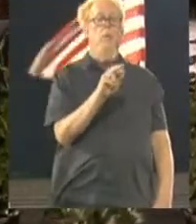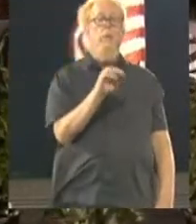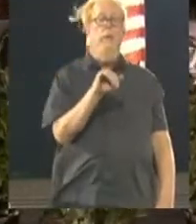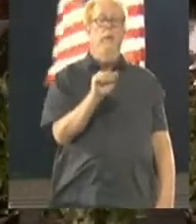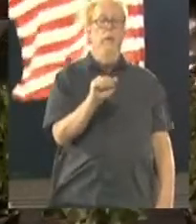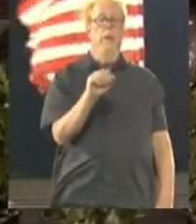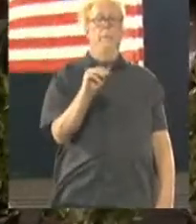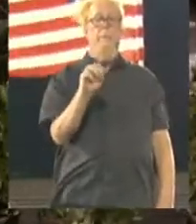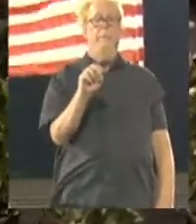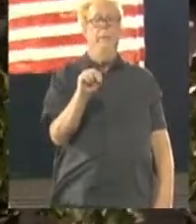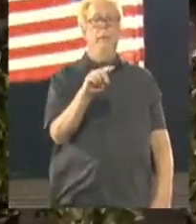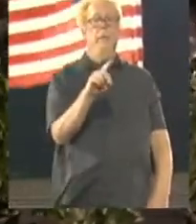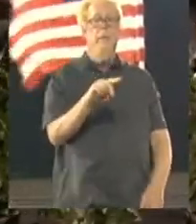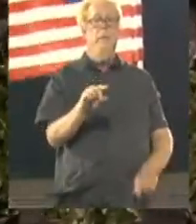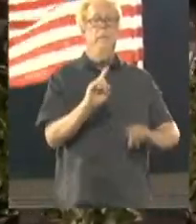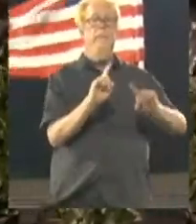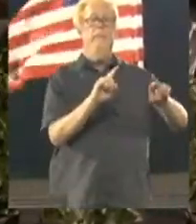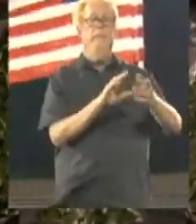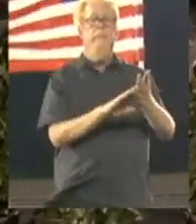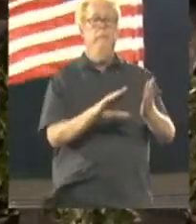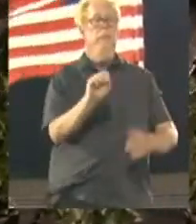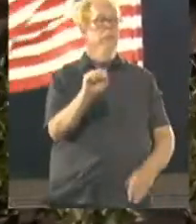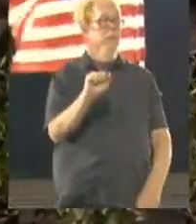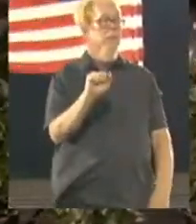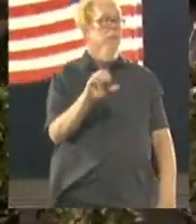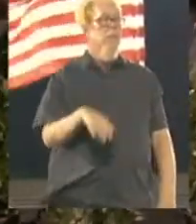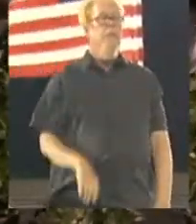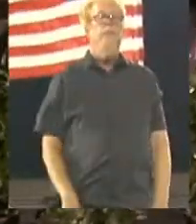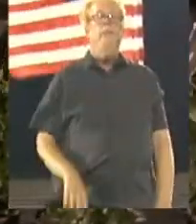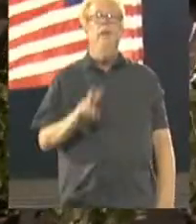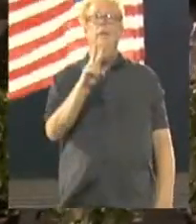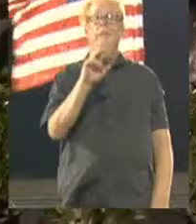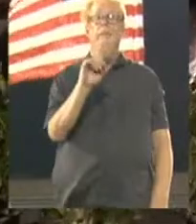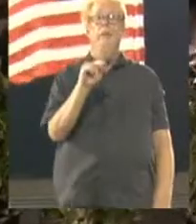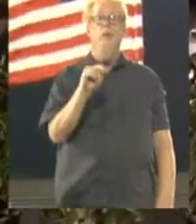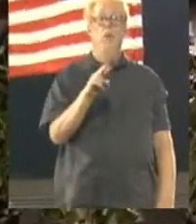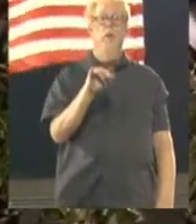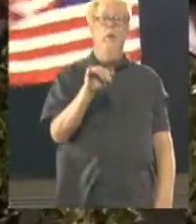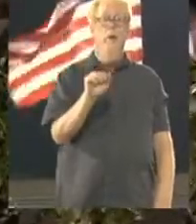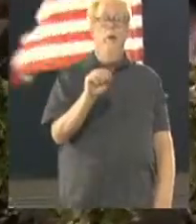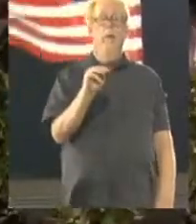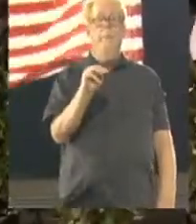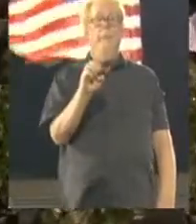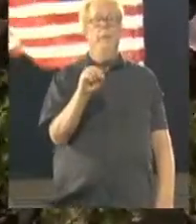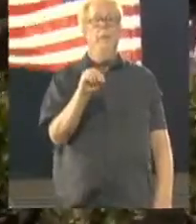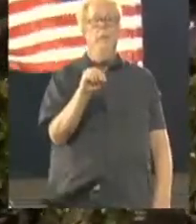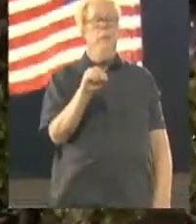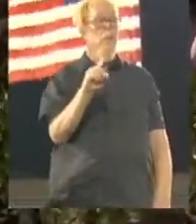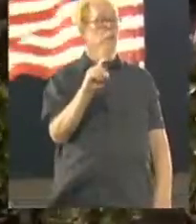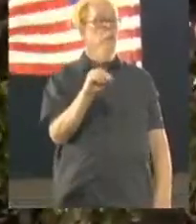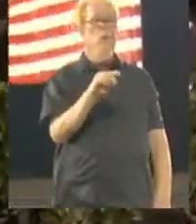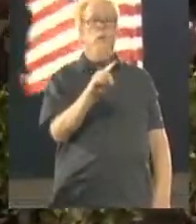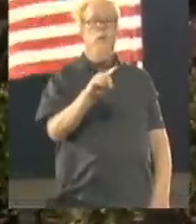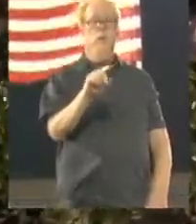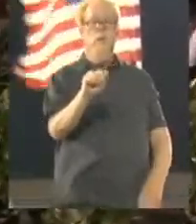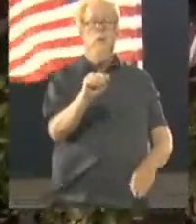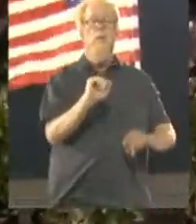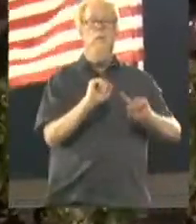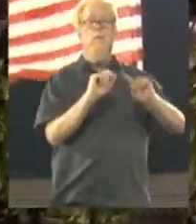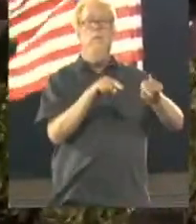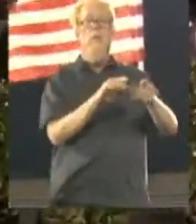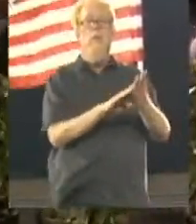San Antonio College. Victoria B. Mendoza will be attending San